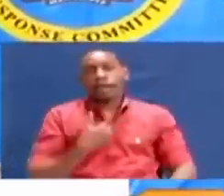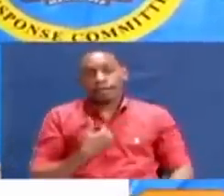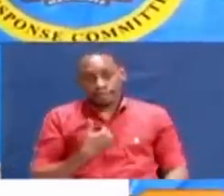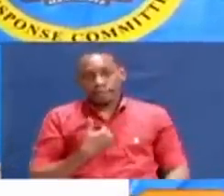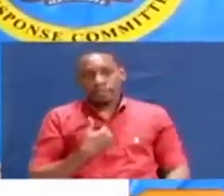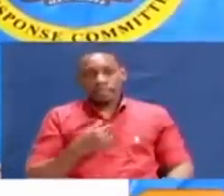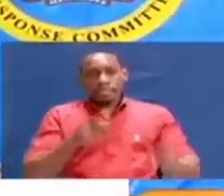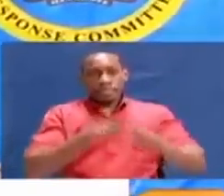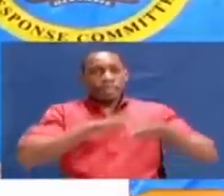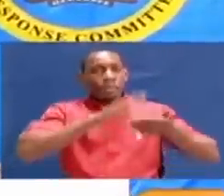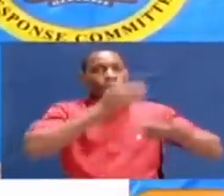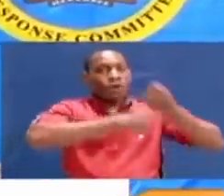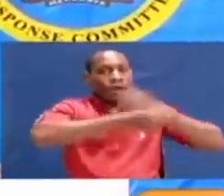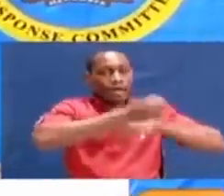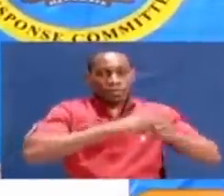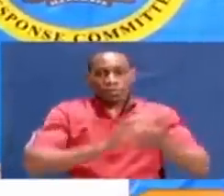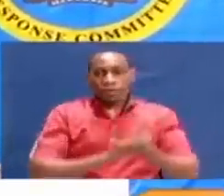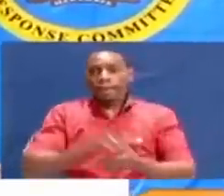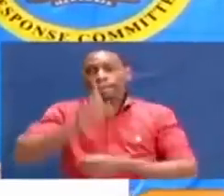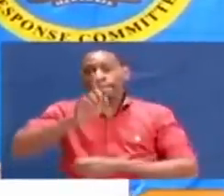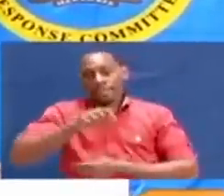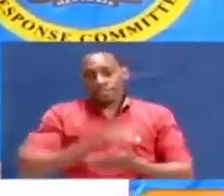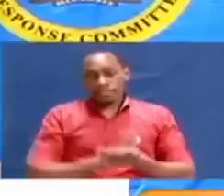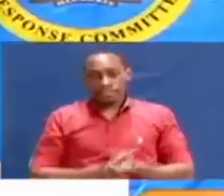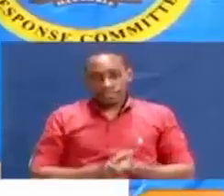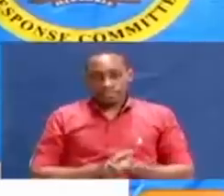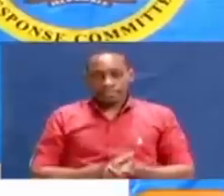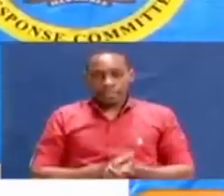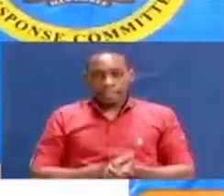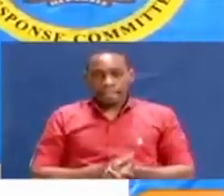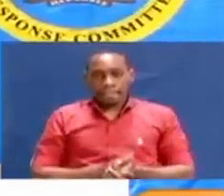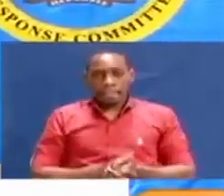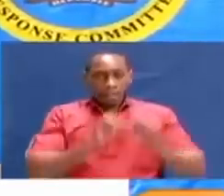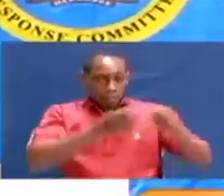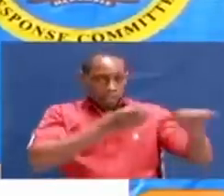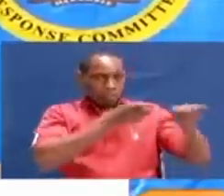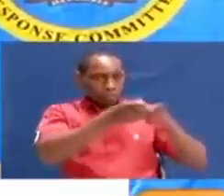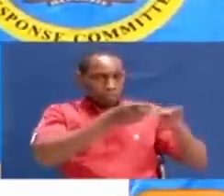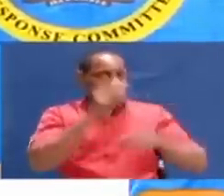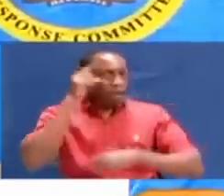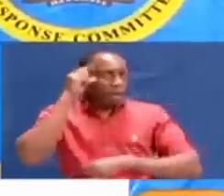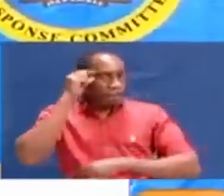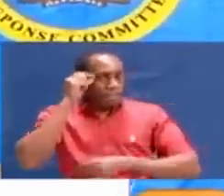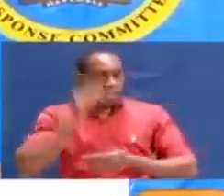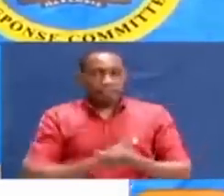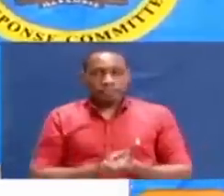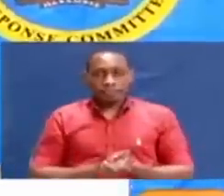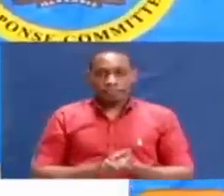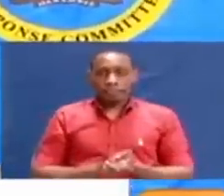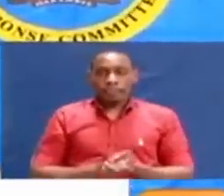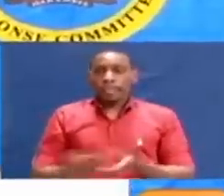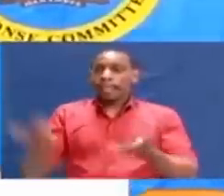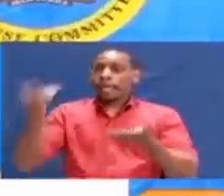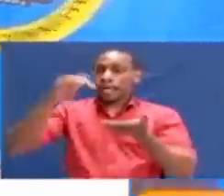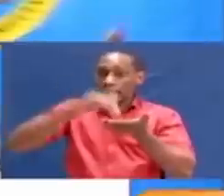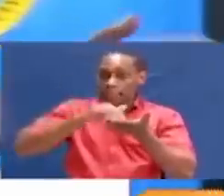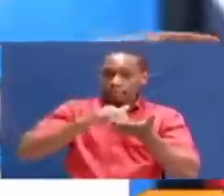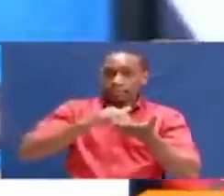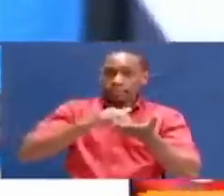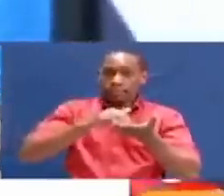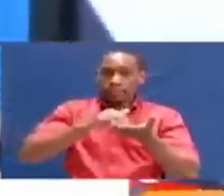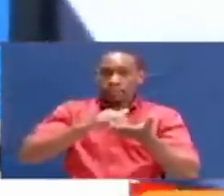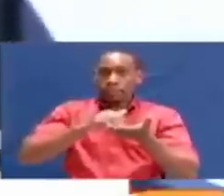further measures, we have to take further measures to contain Mombasa. Now, again, this is just the